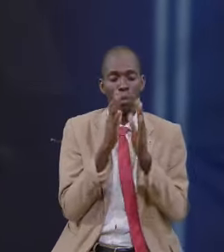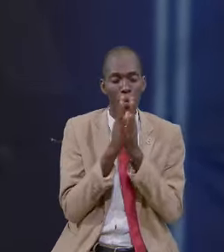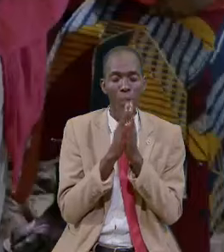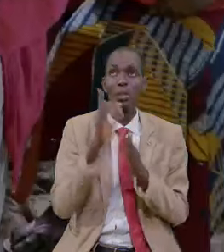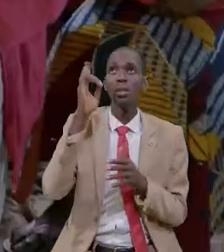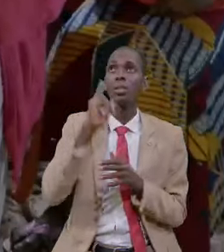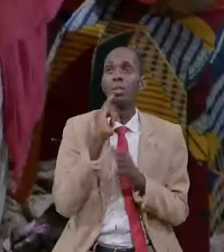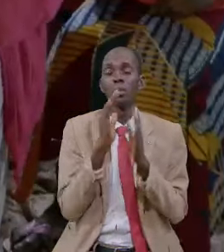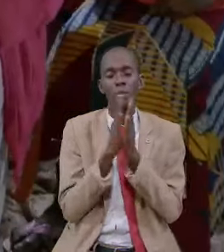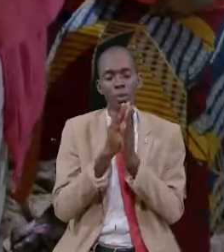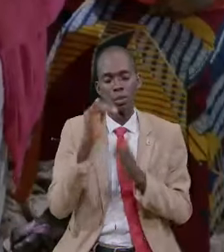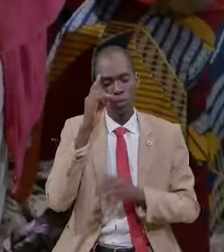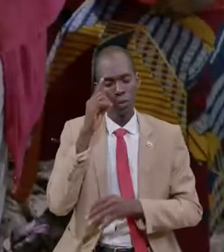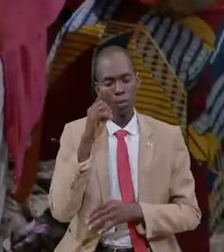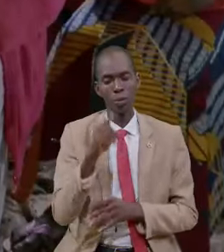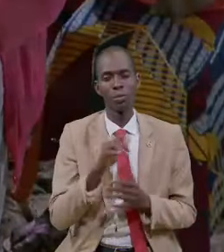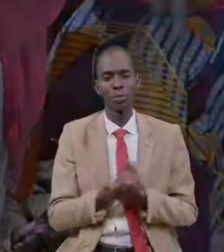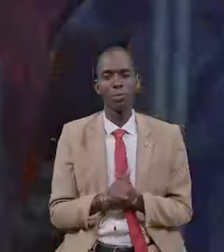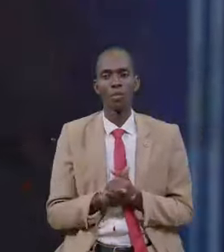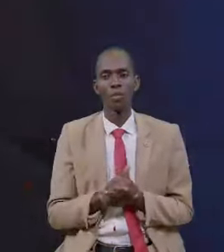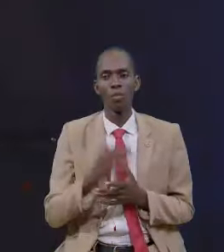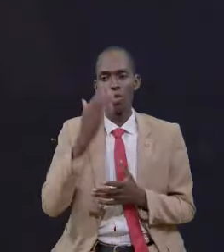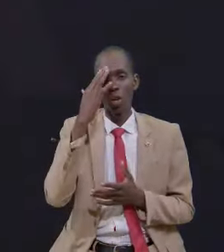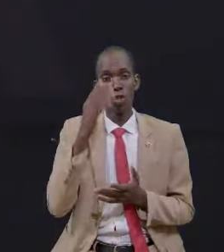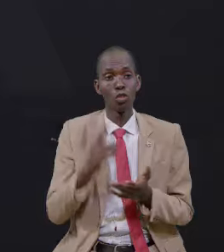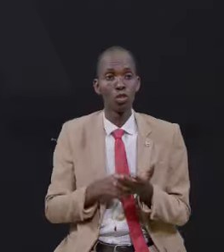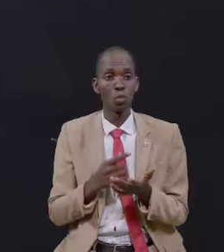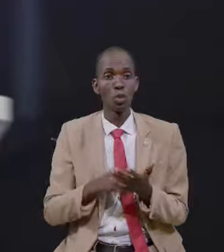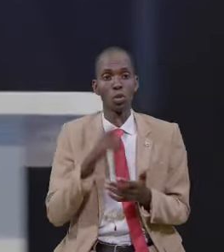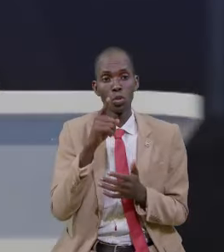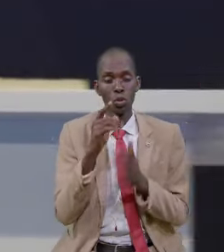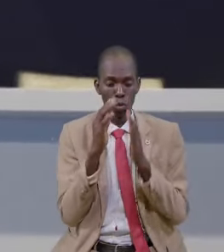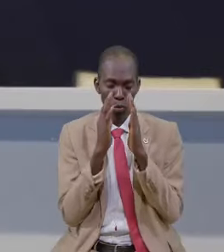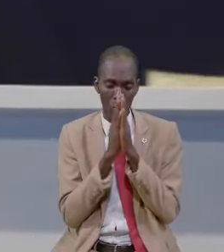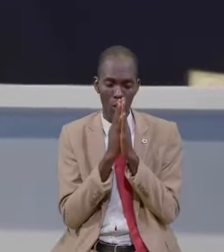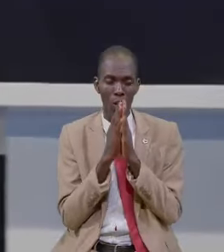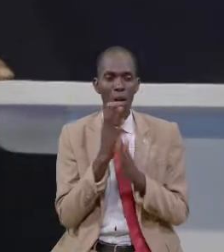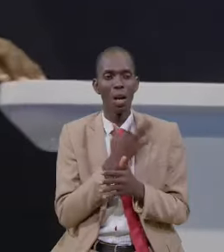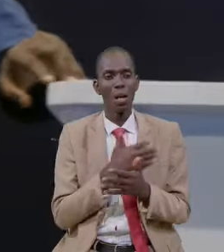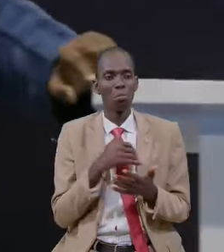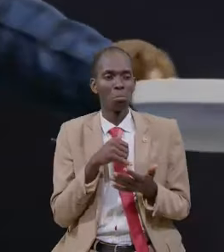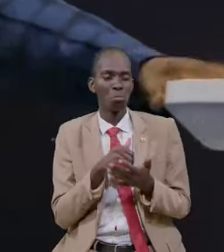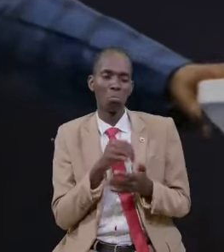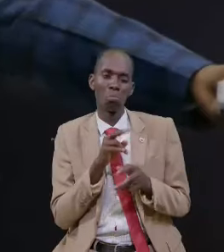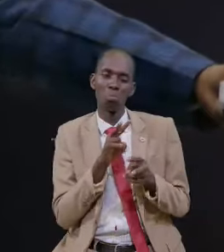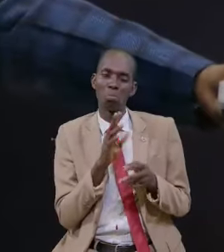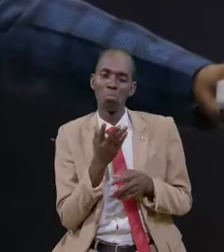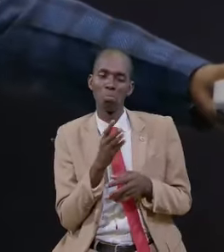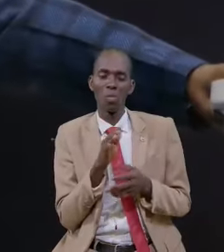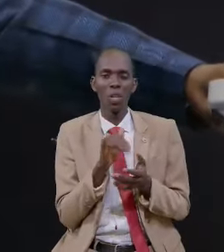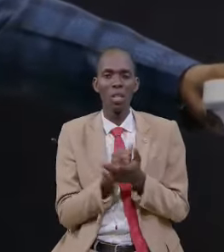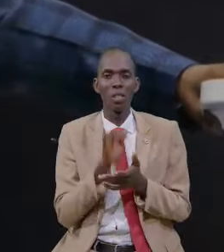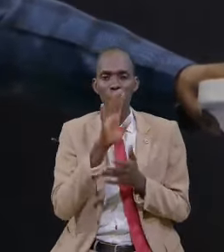Amen. You know, sometimes you pray and it appears your prayer